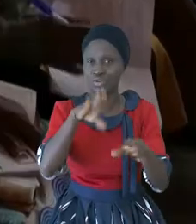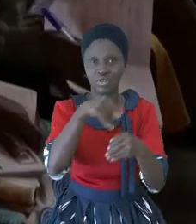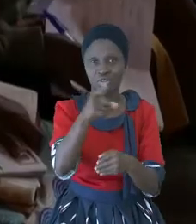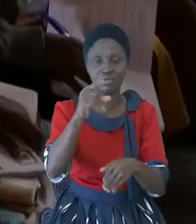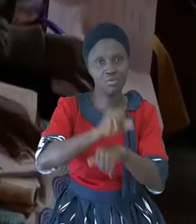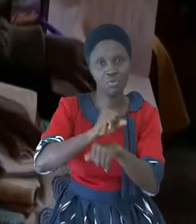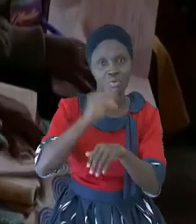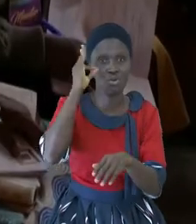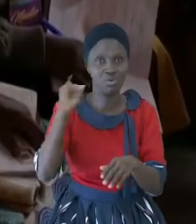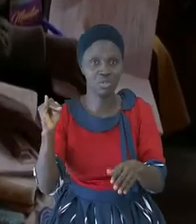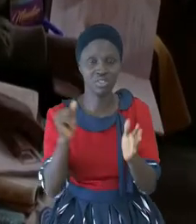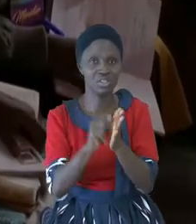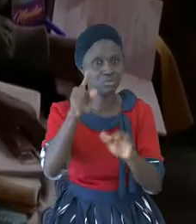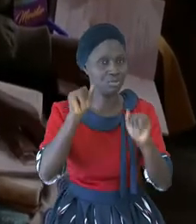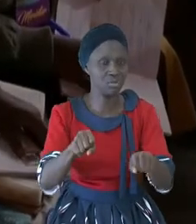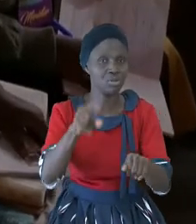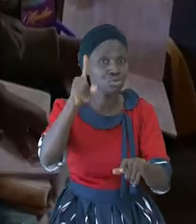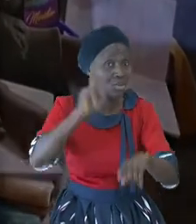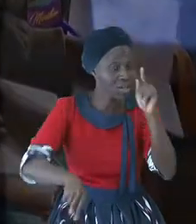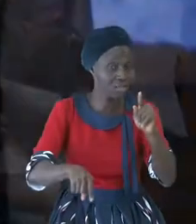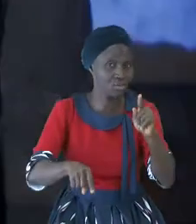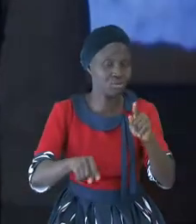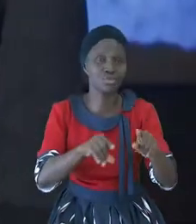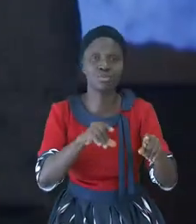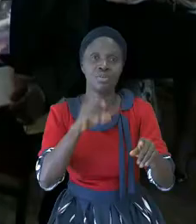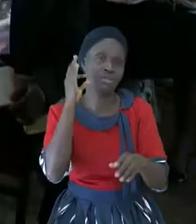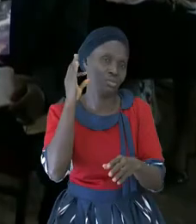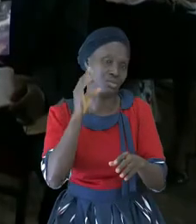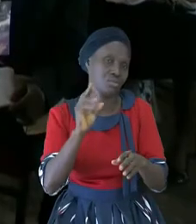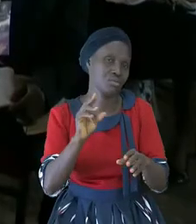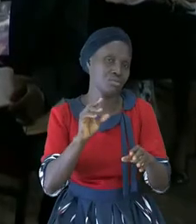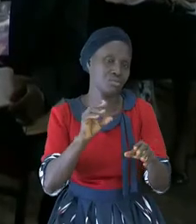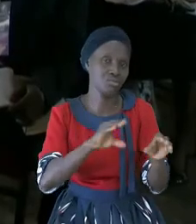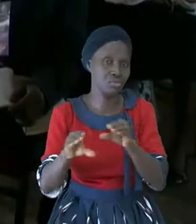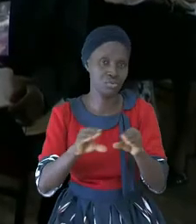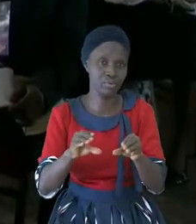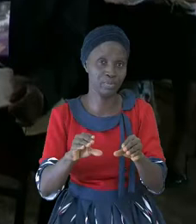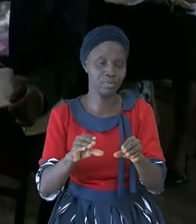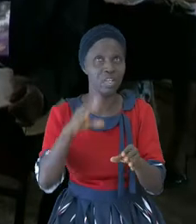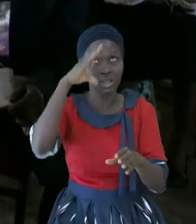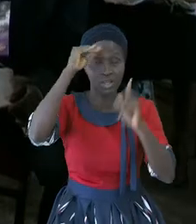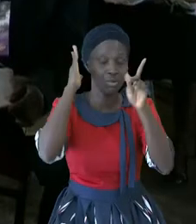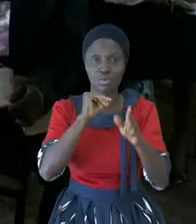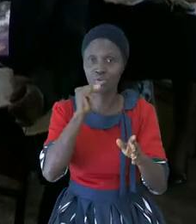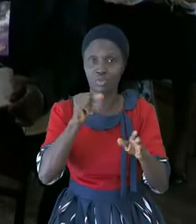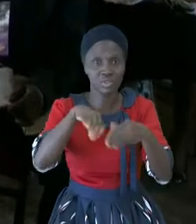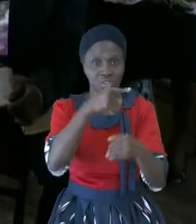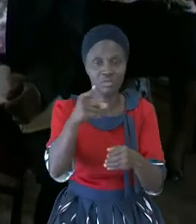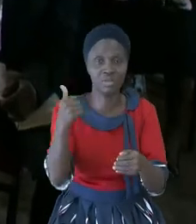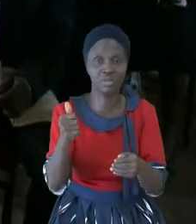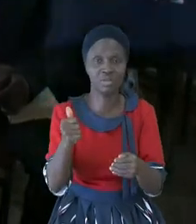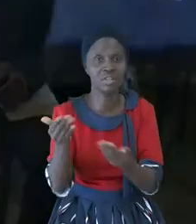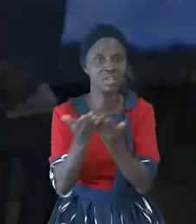not give you a family you cannot provide for. He'll not give you a servant that